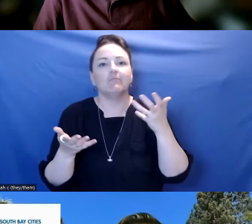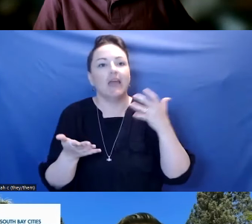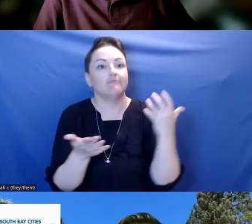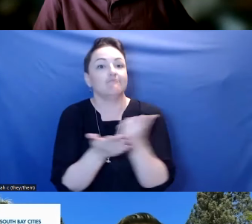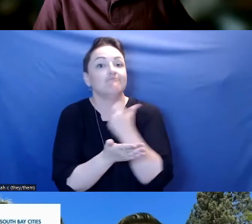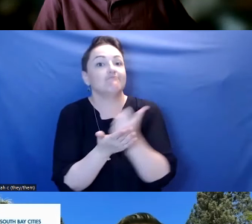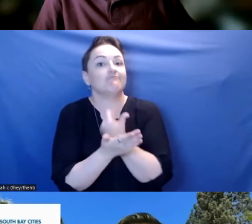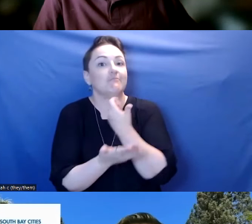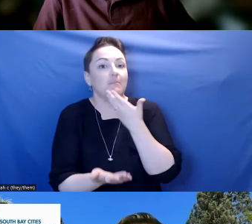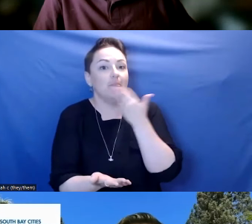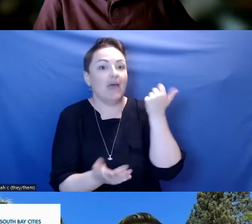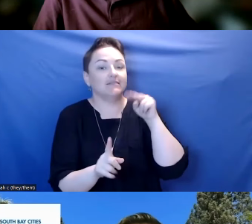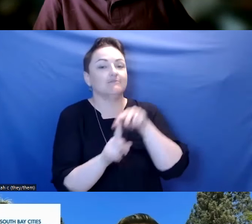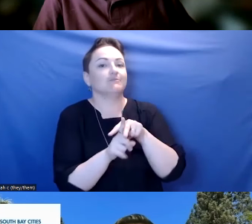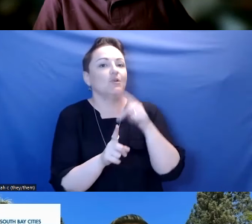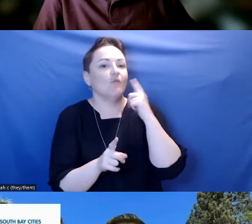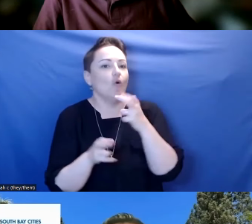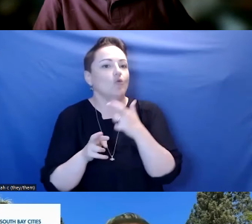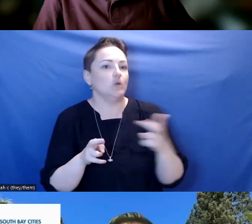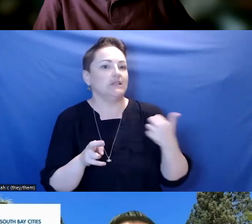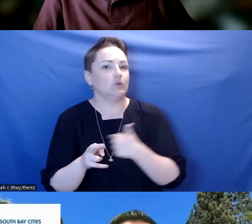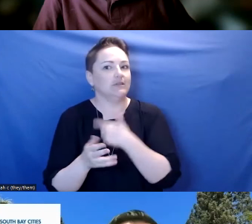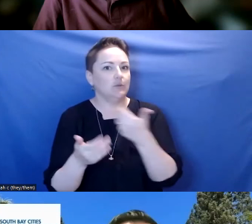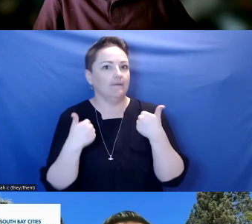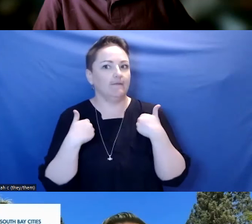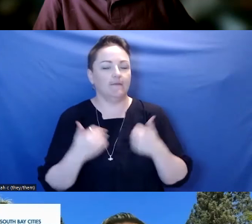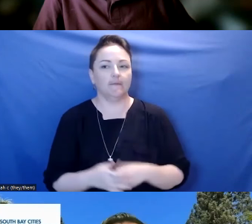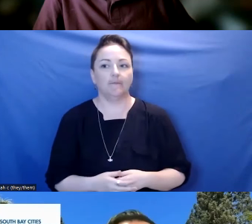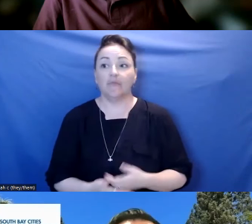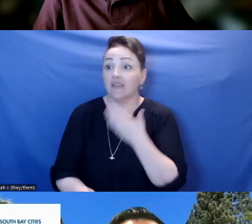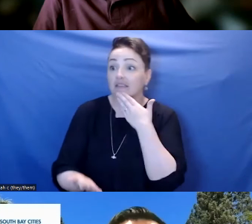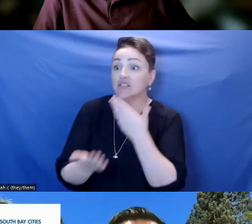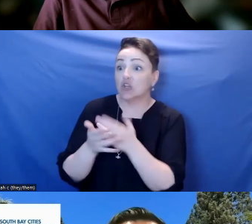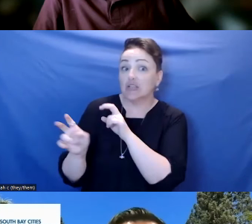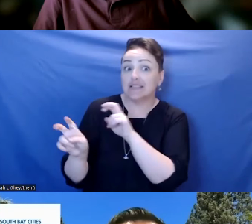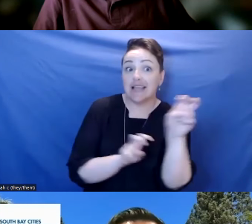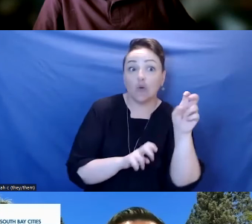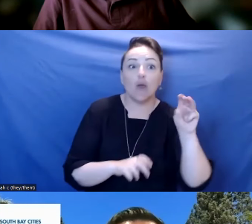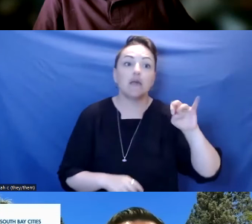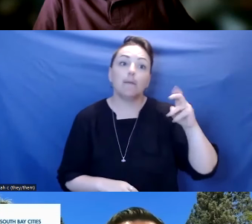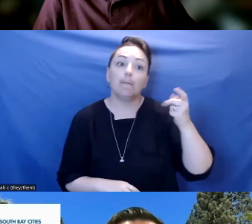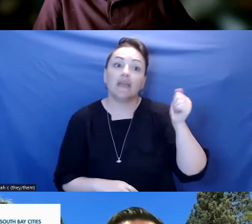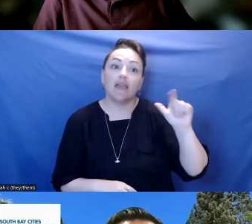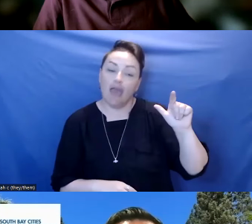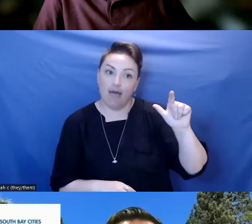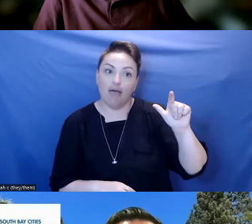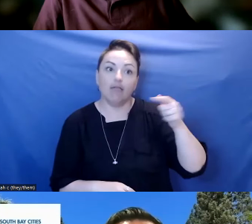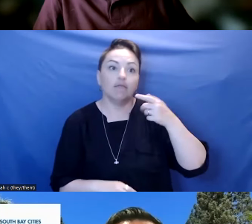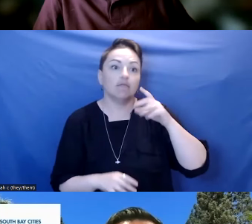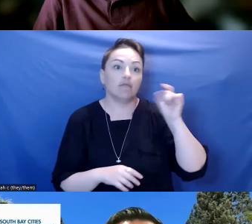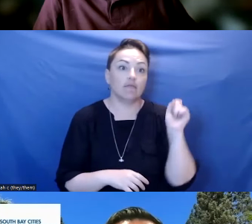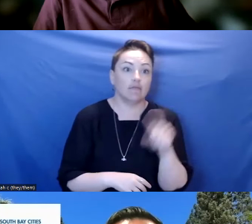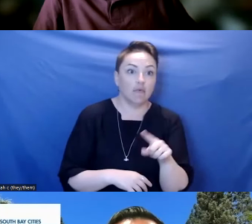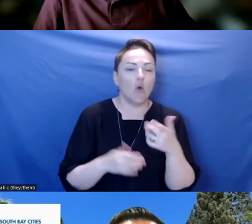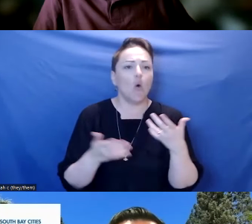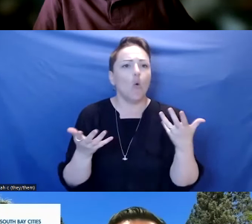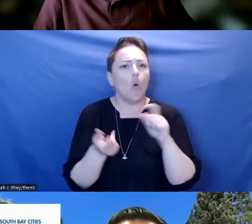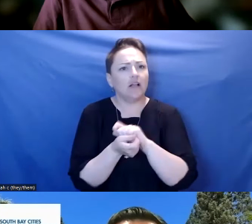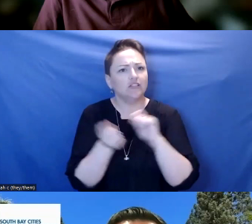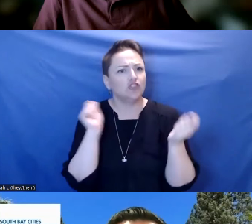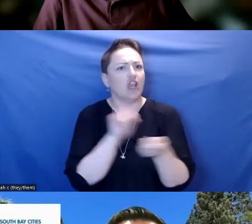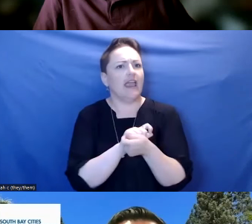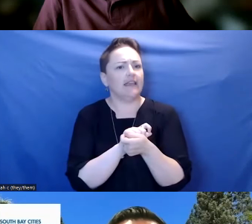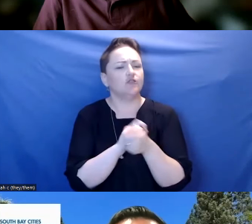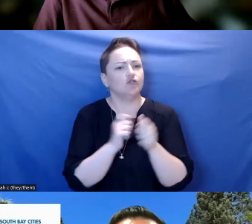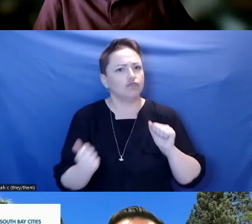Thank you. That's actually a good segue. Miguel asks, what change constitutes turning roads to the local travel